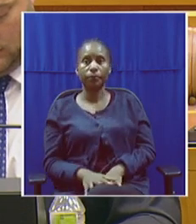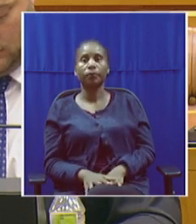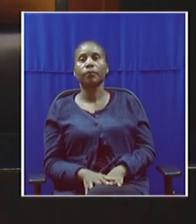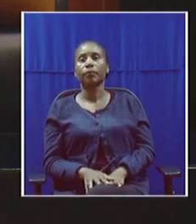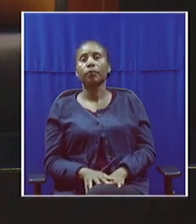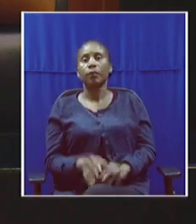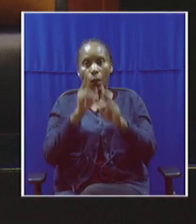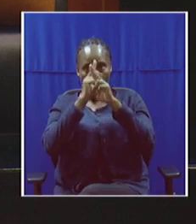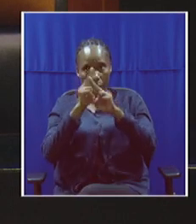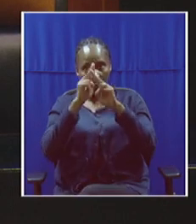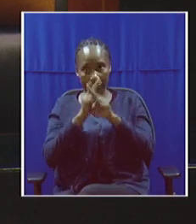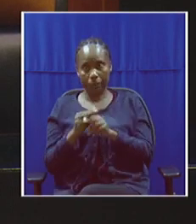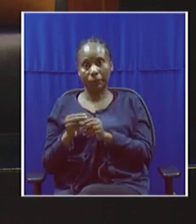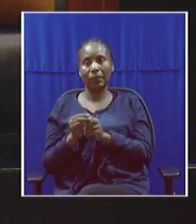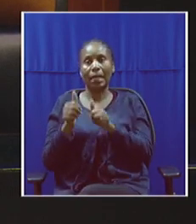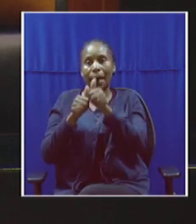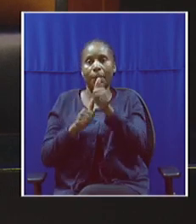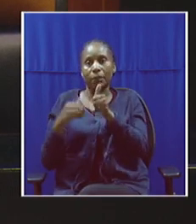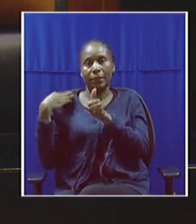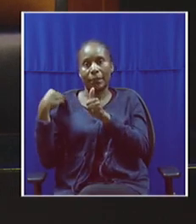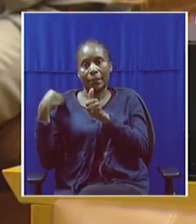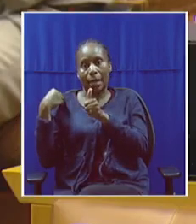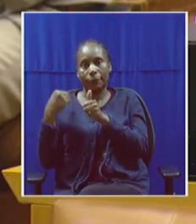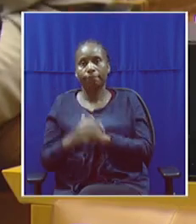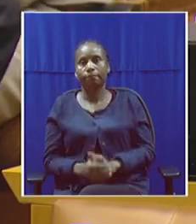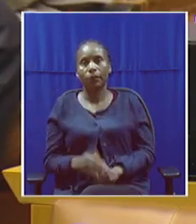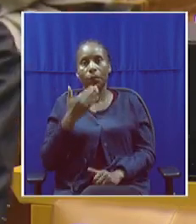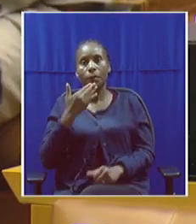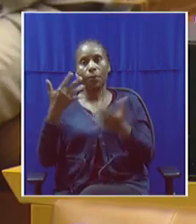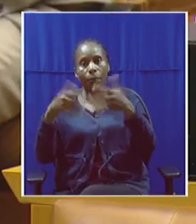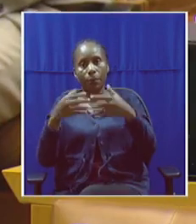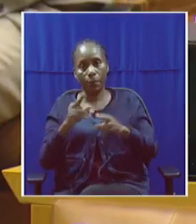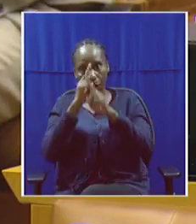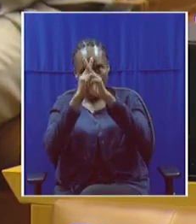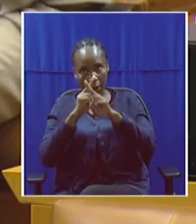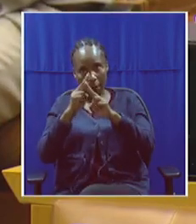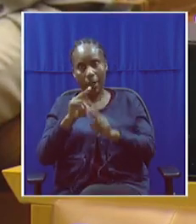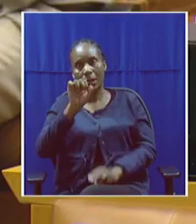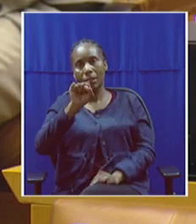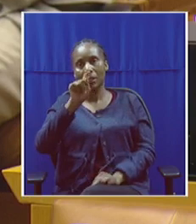Deputy Minister thank you very very much honorable